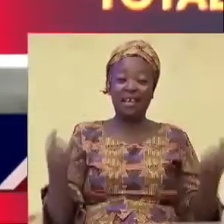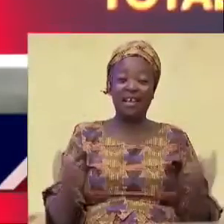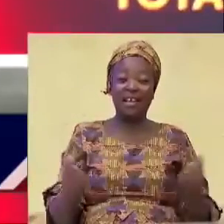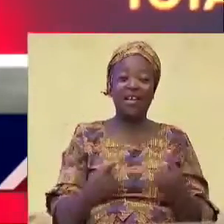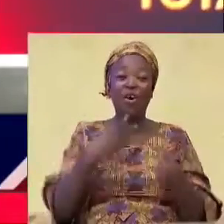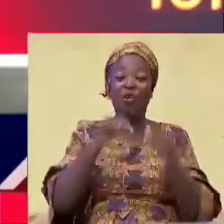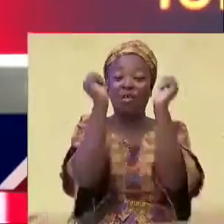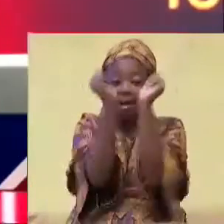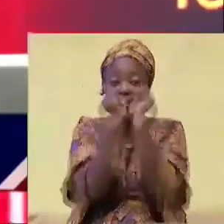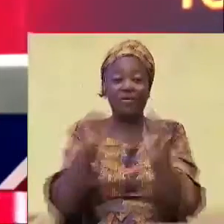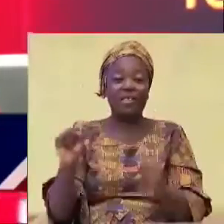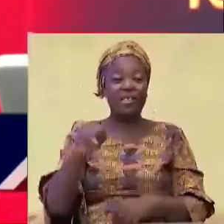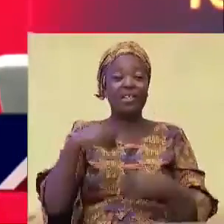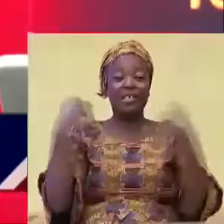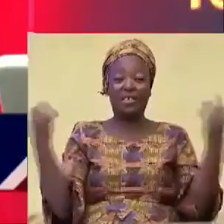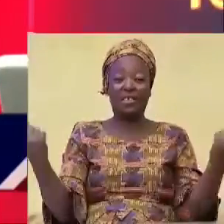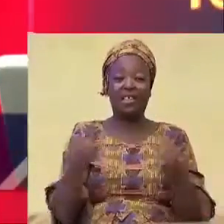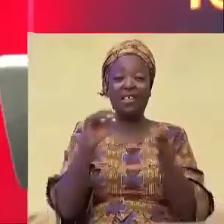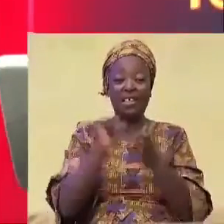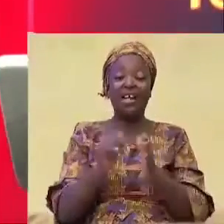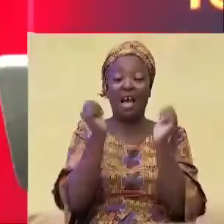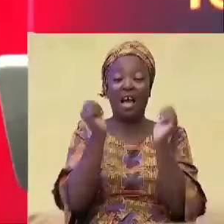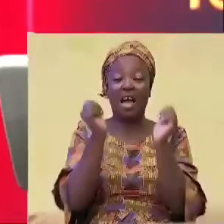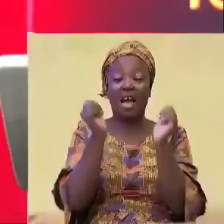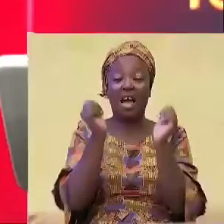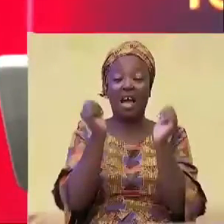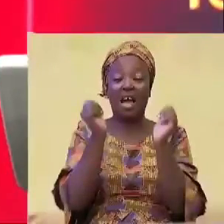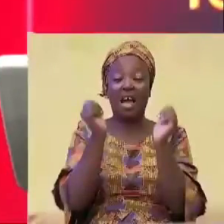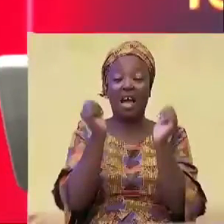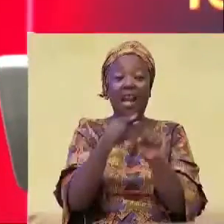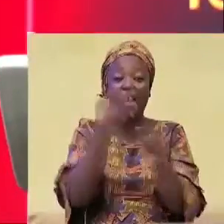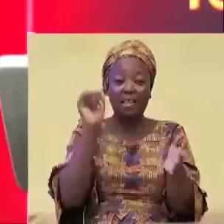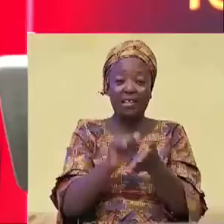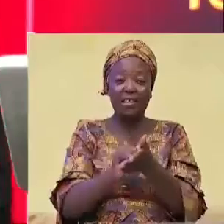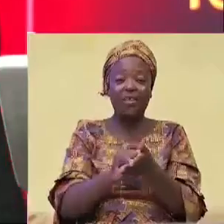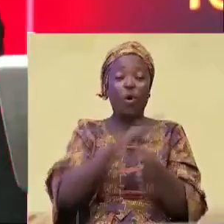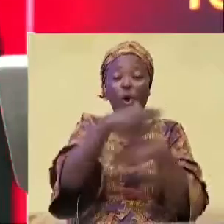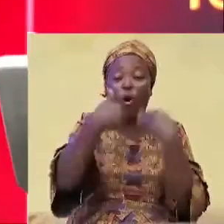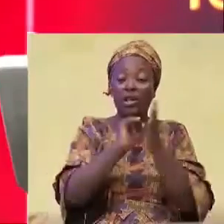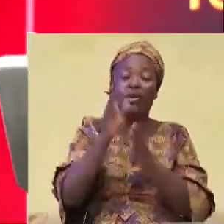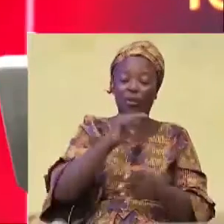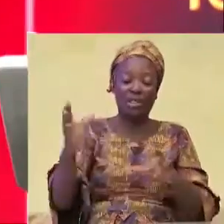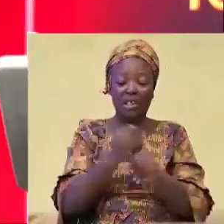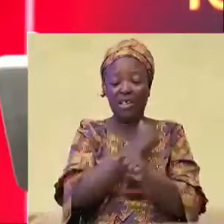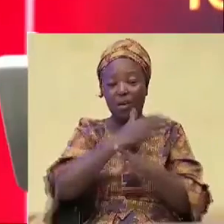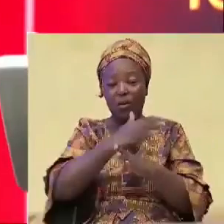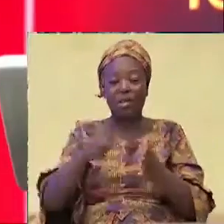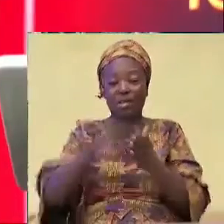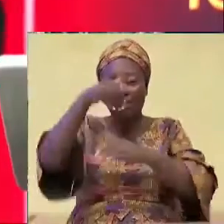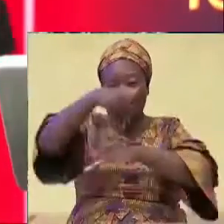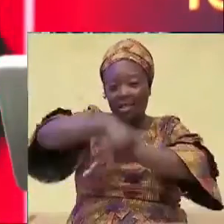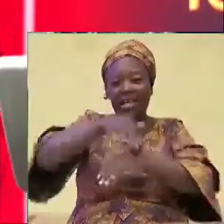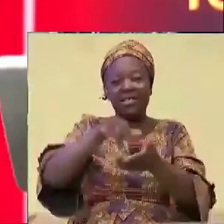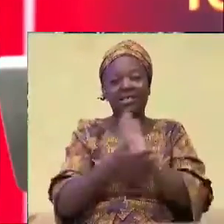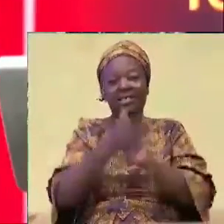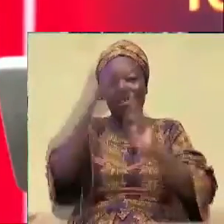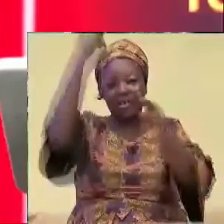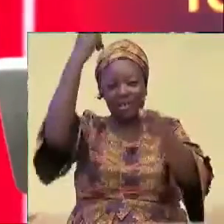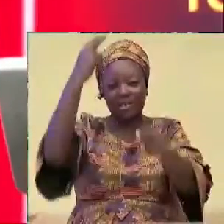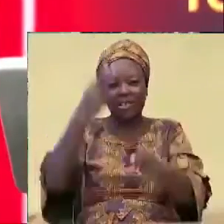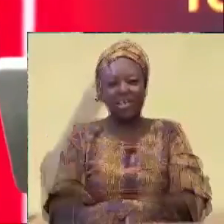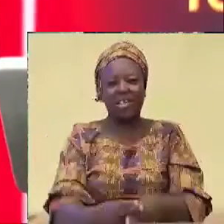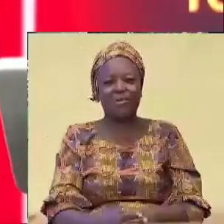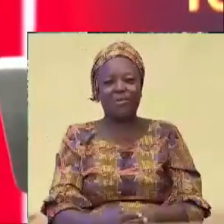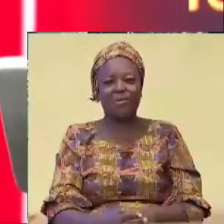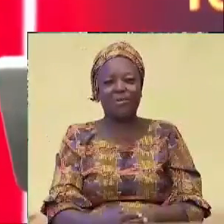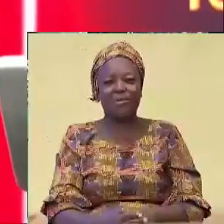the sin, the captivating sin that holds you captive, all that will be taken away